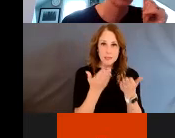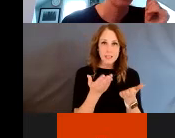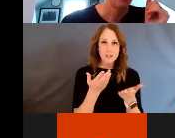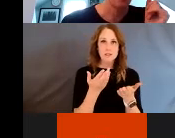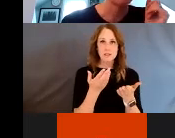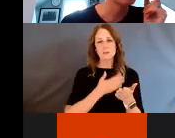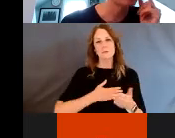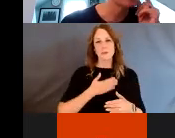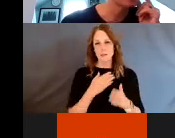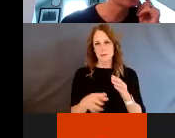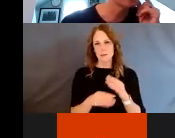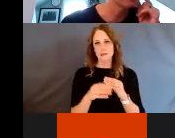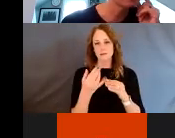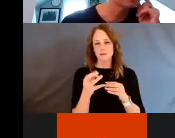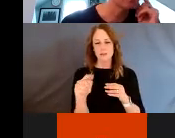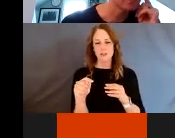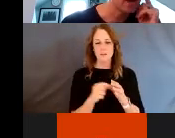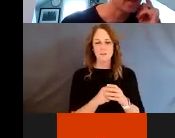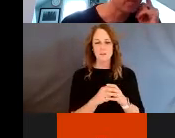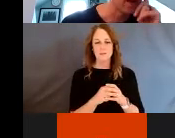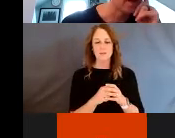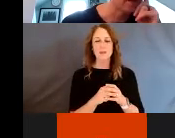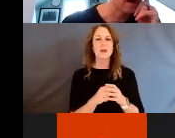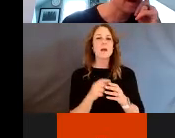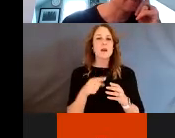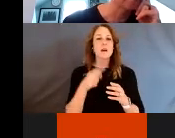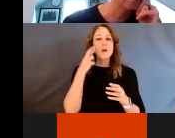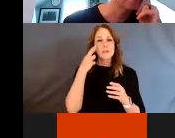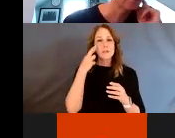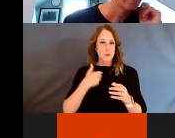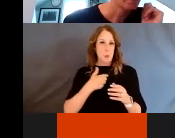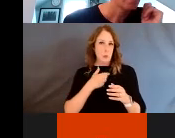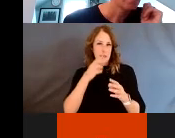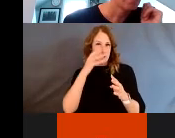the chat. So these are the reasons that we came up with.